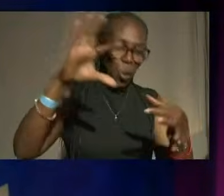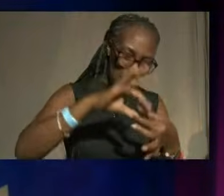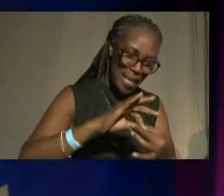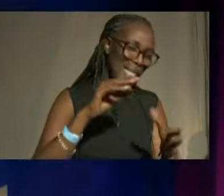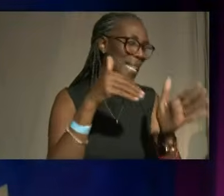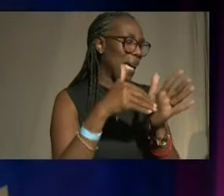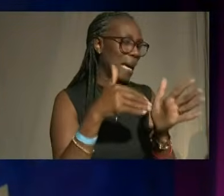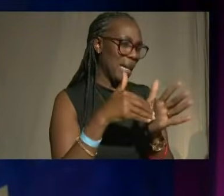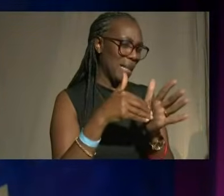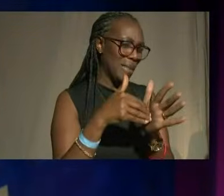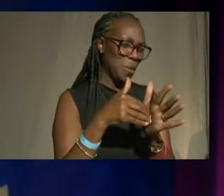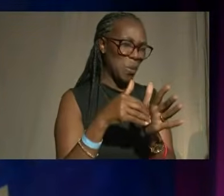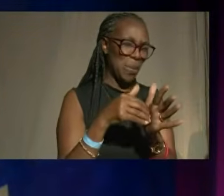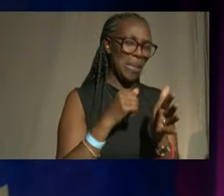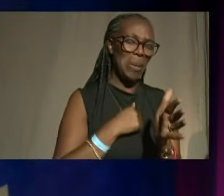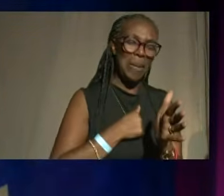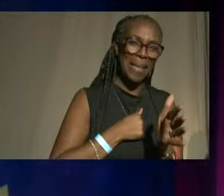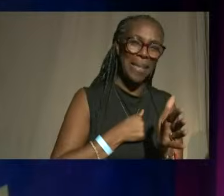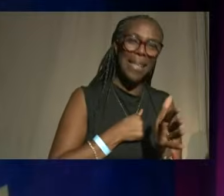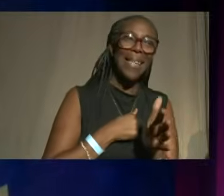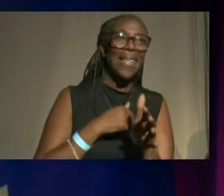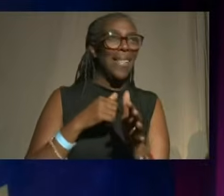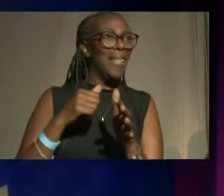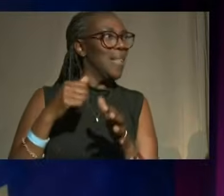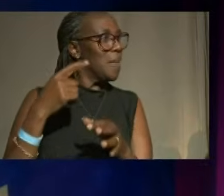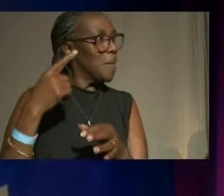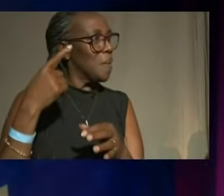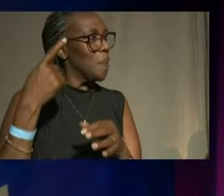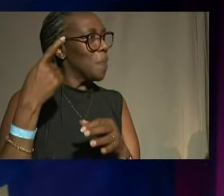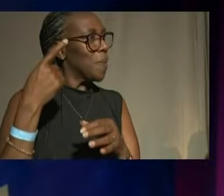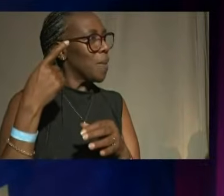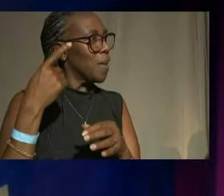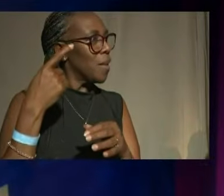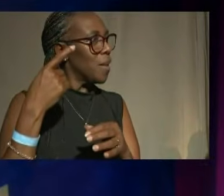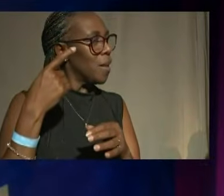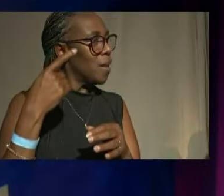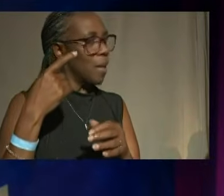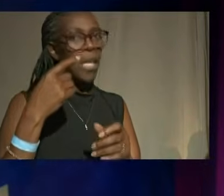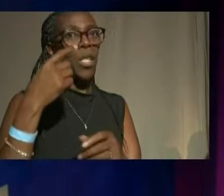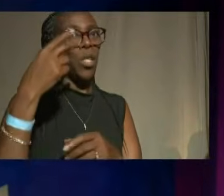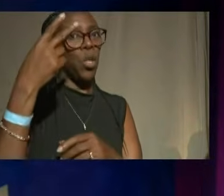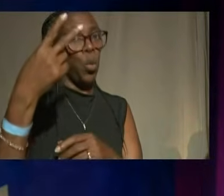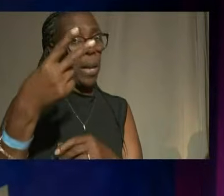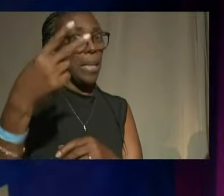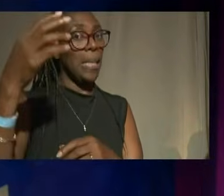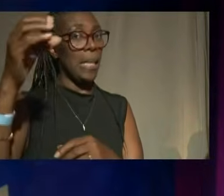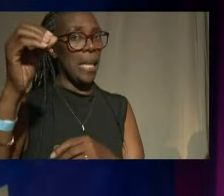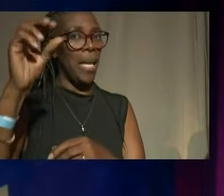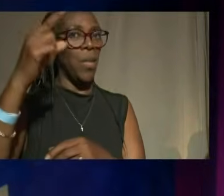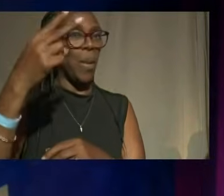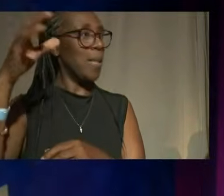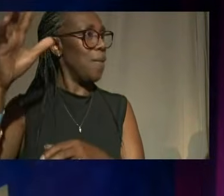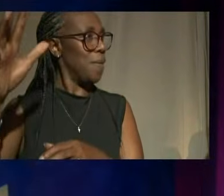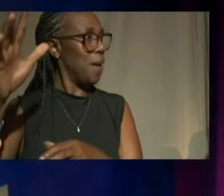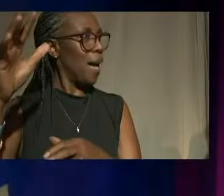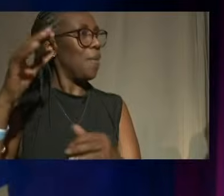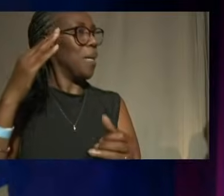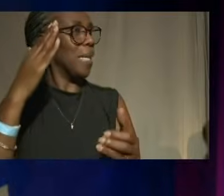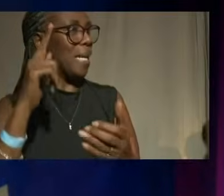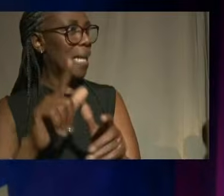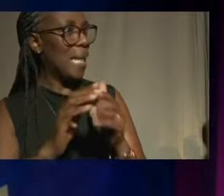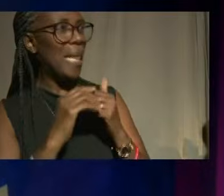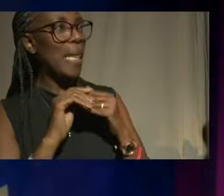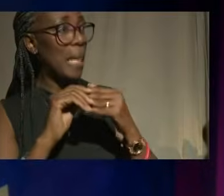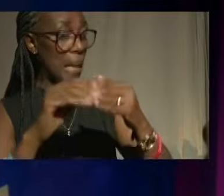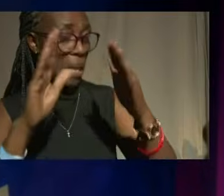28, 9 p.m. sharp for the final debate in the 2025 General Election Debate Series, the Leaders Debate, featuring party